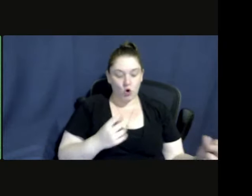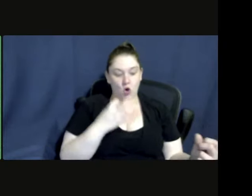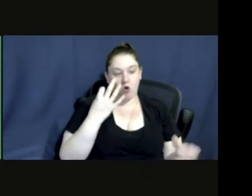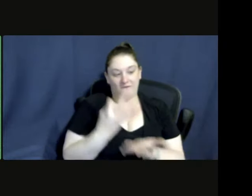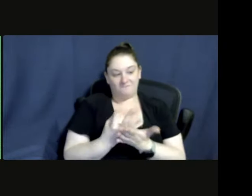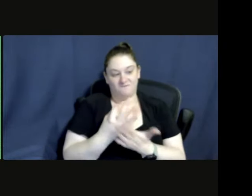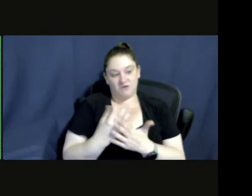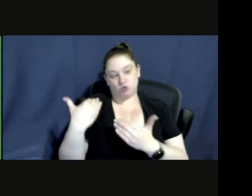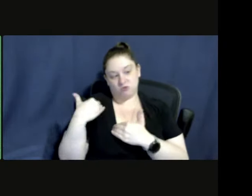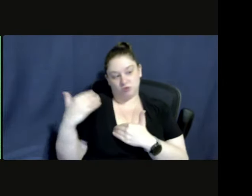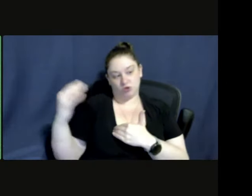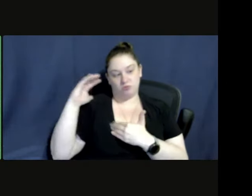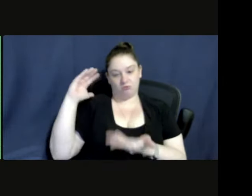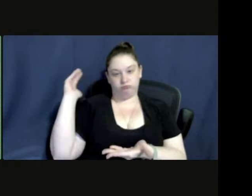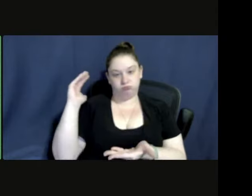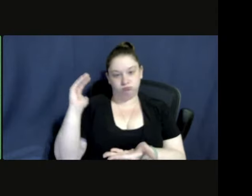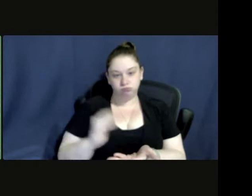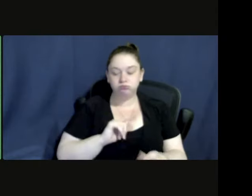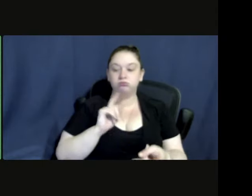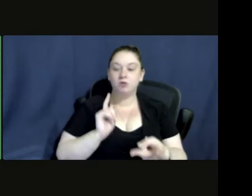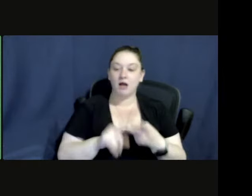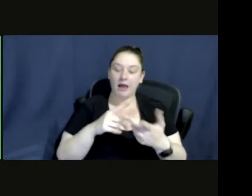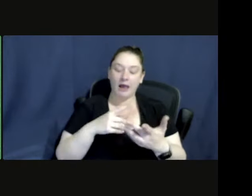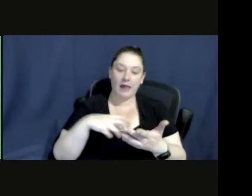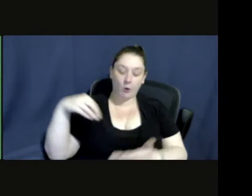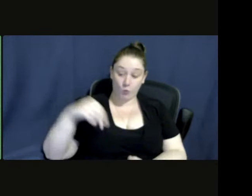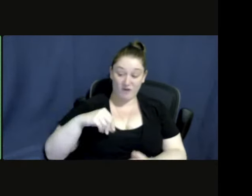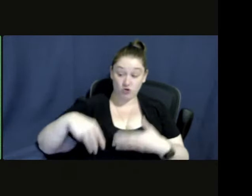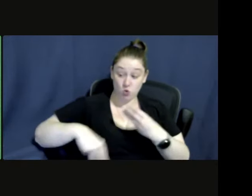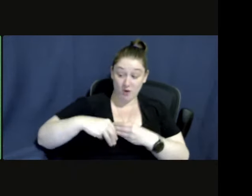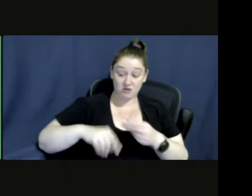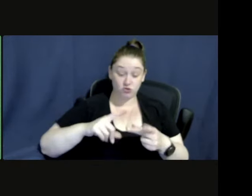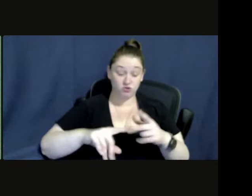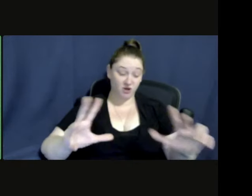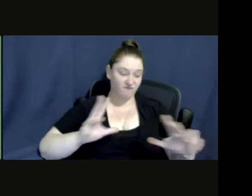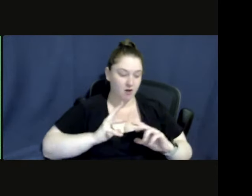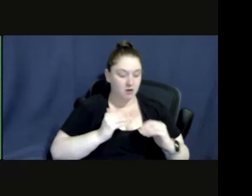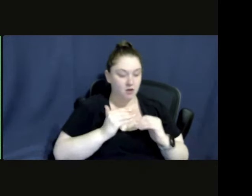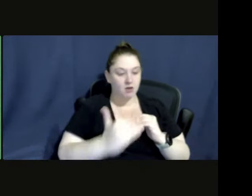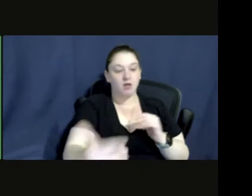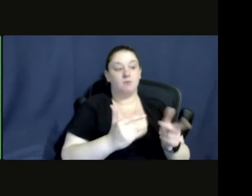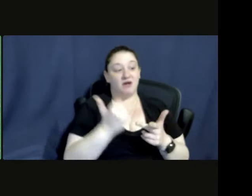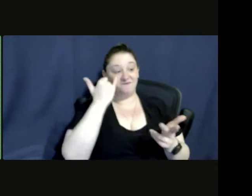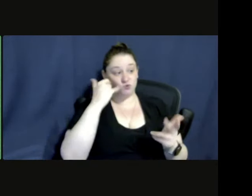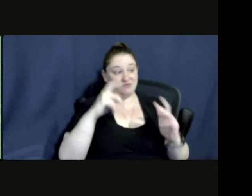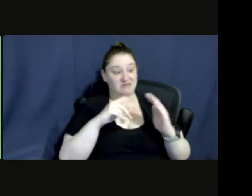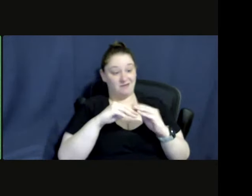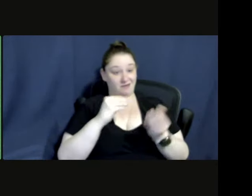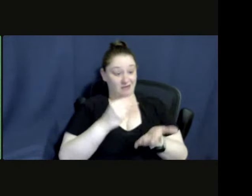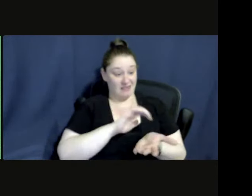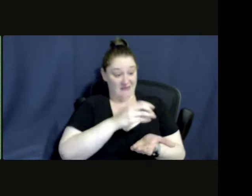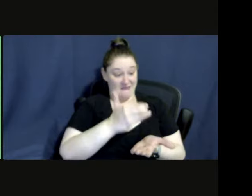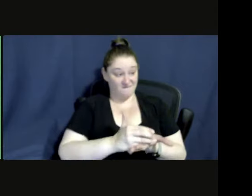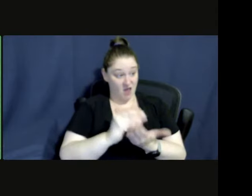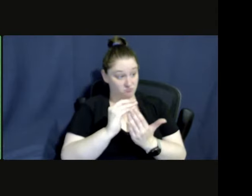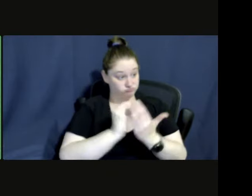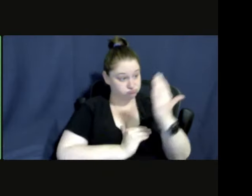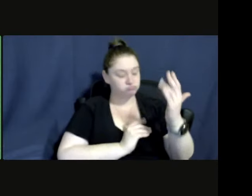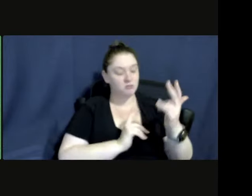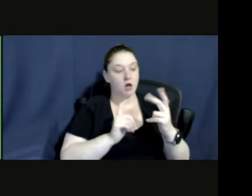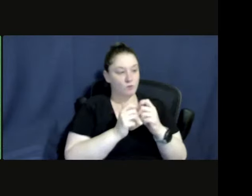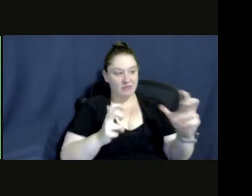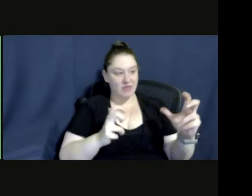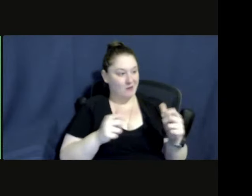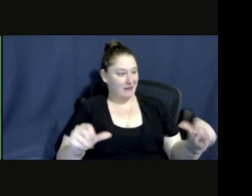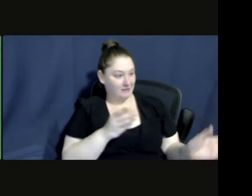past for reductions and revenue additions. So they're okay. But if you see that fund balance drop further without any plan to replenish